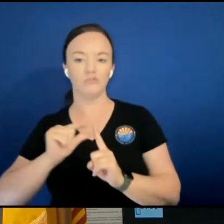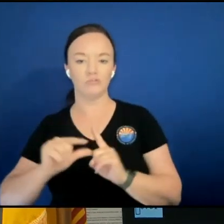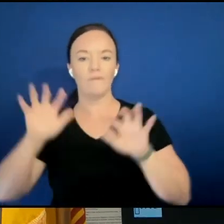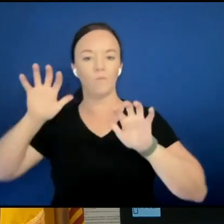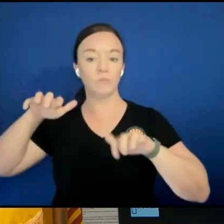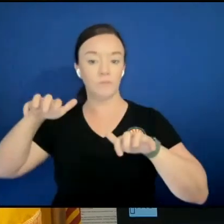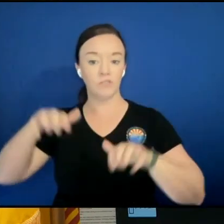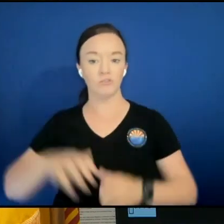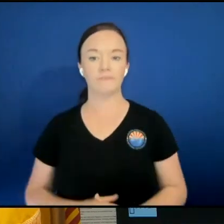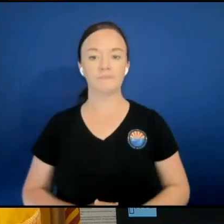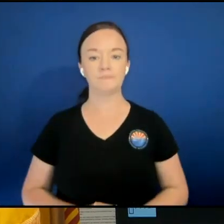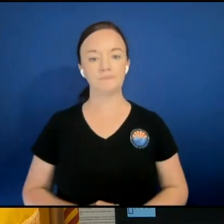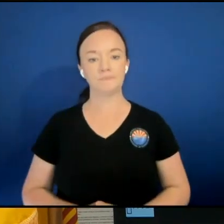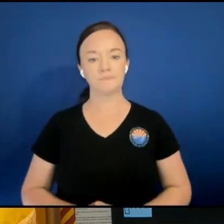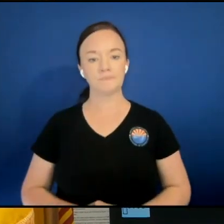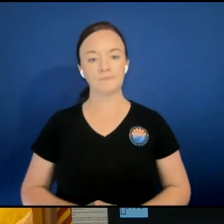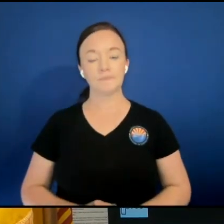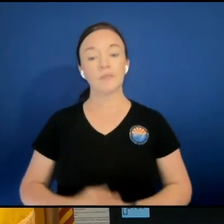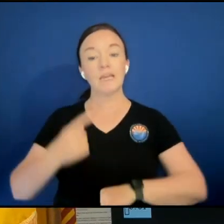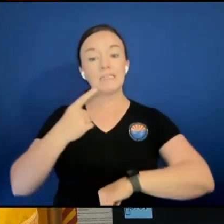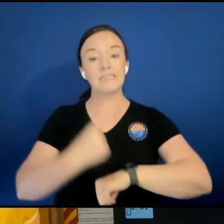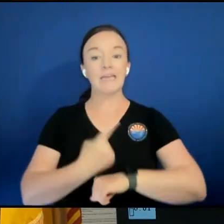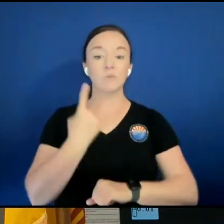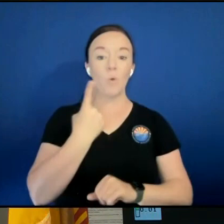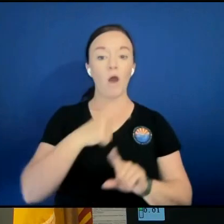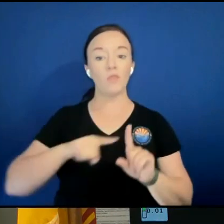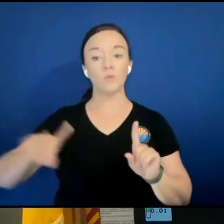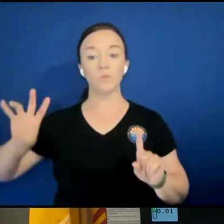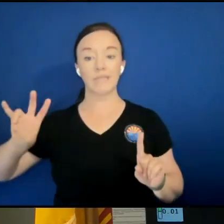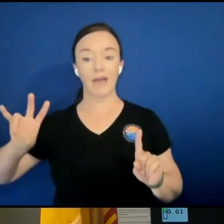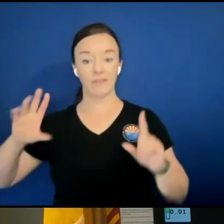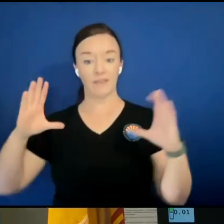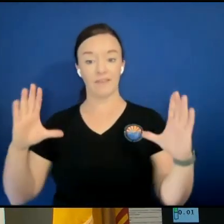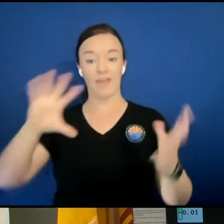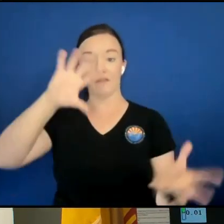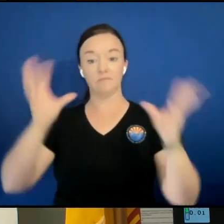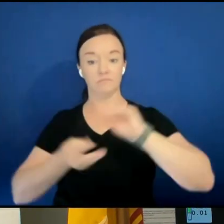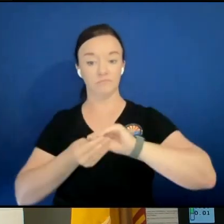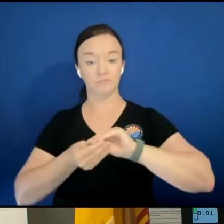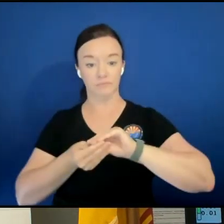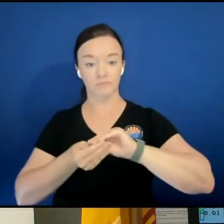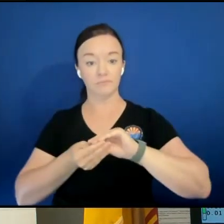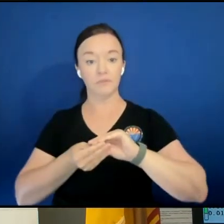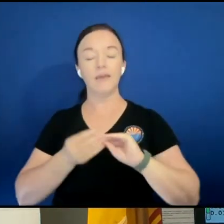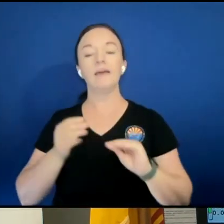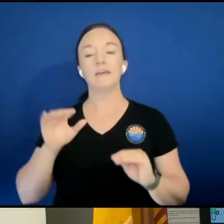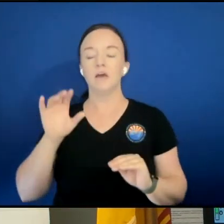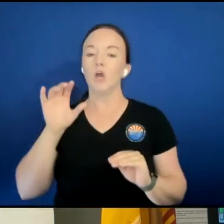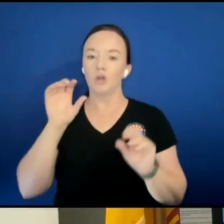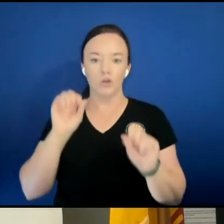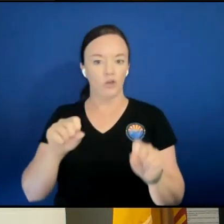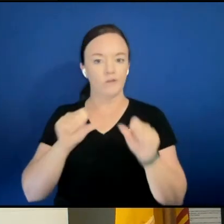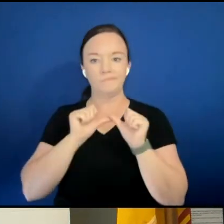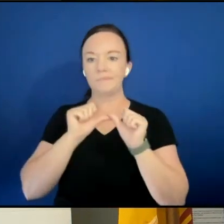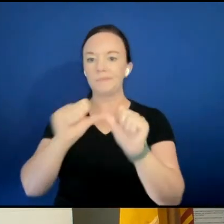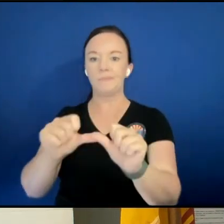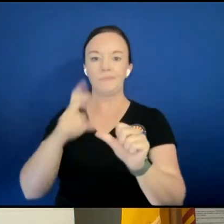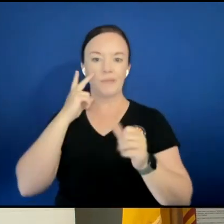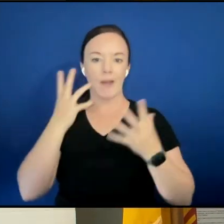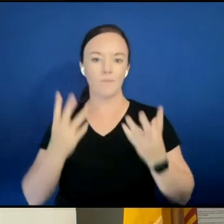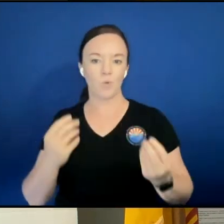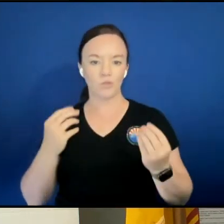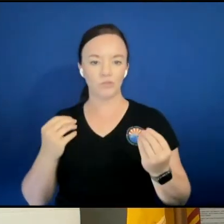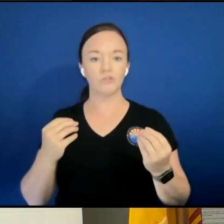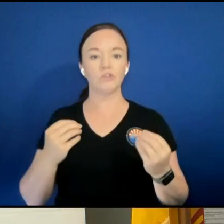looking here through days 1 through 7, as I mentioned, we could see this pattern hold on quite a bit. And so if you